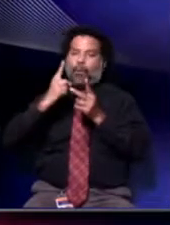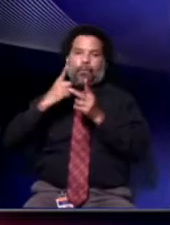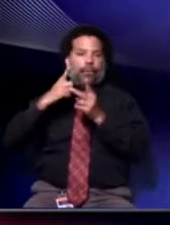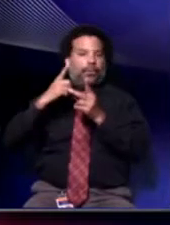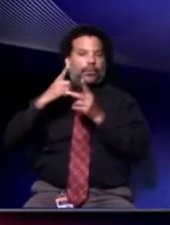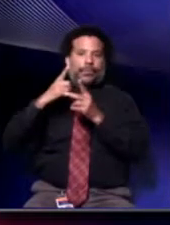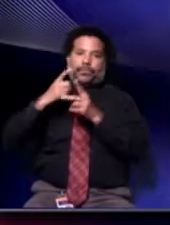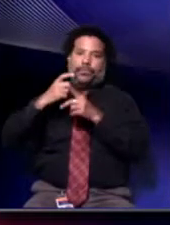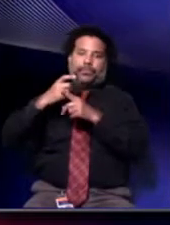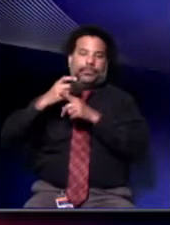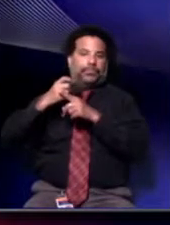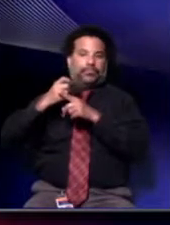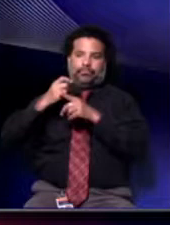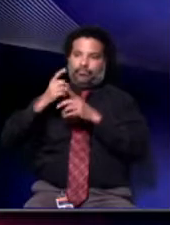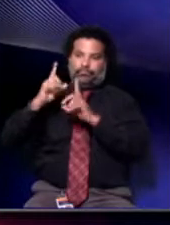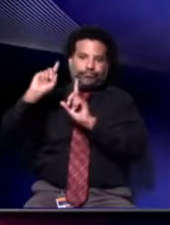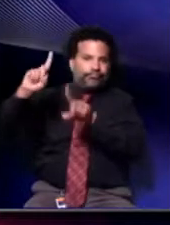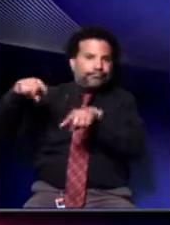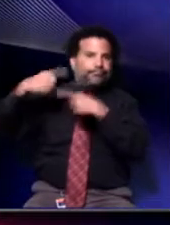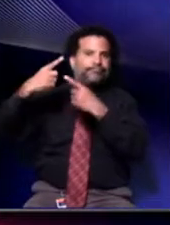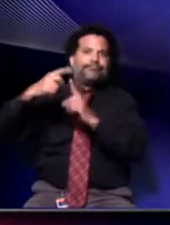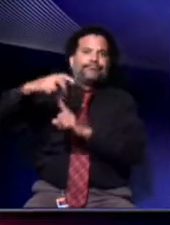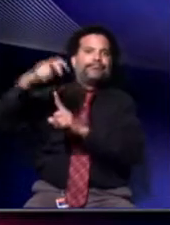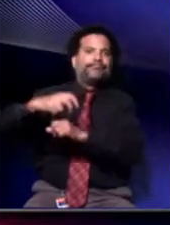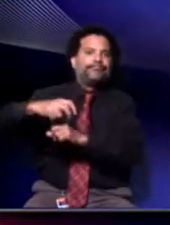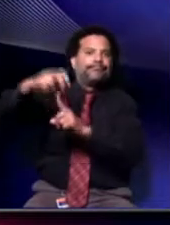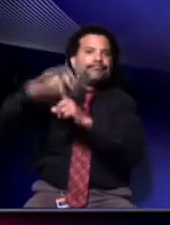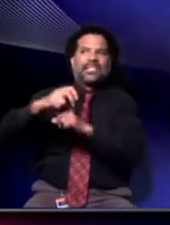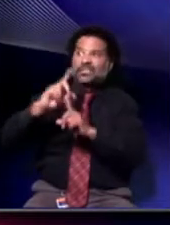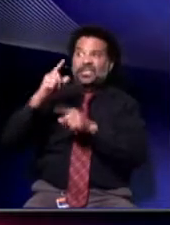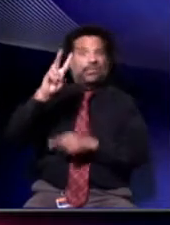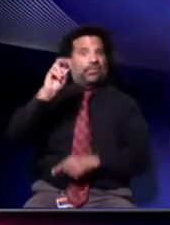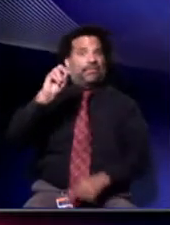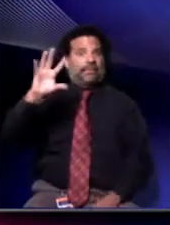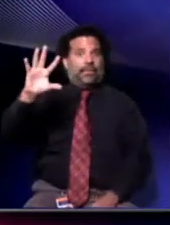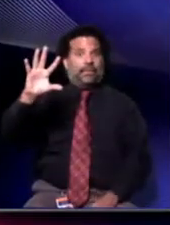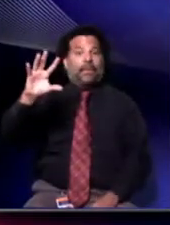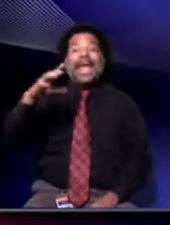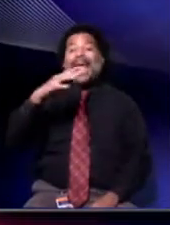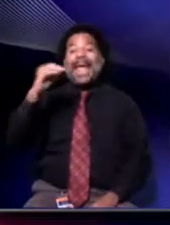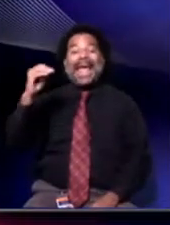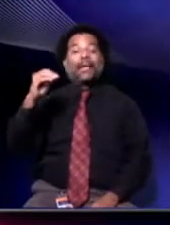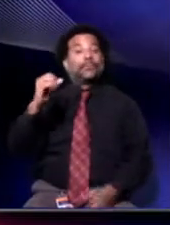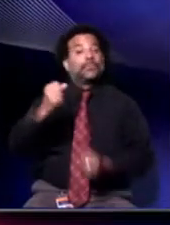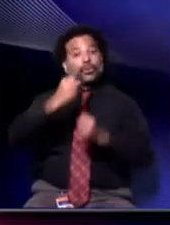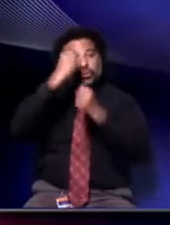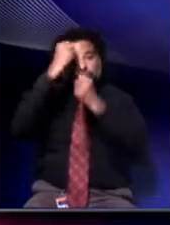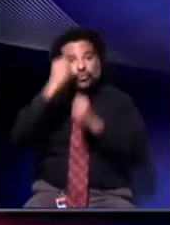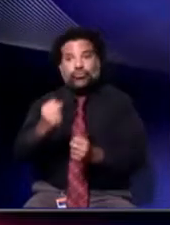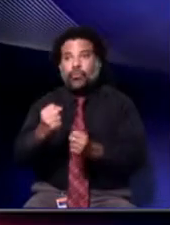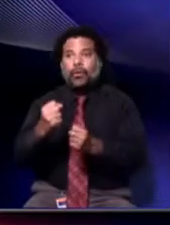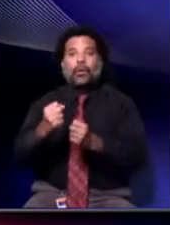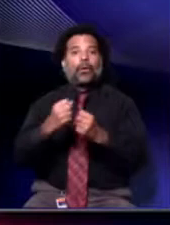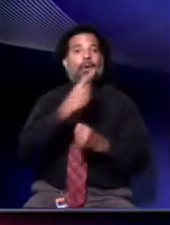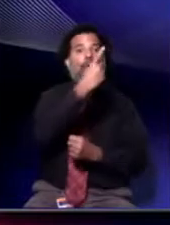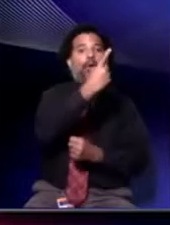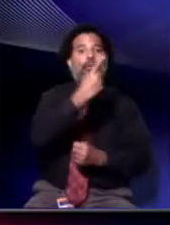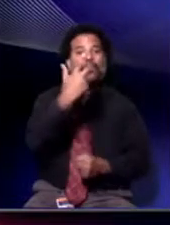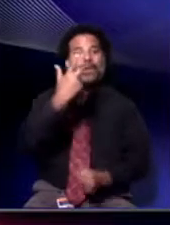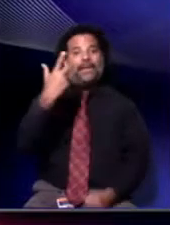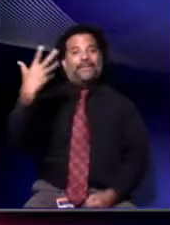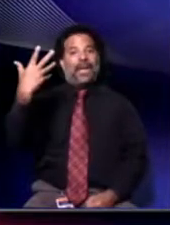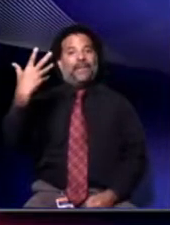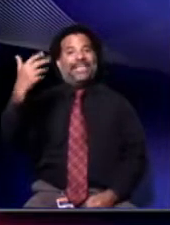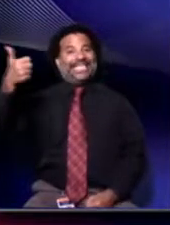back to inception in 2005 and have strong 1, 3, 5, and